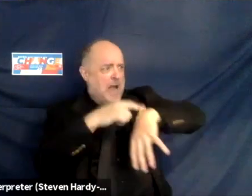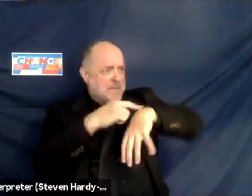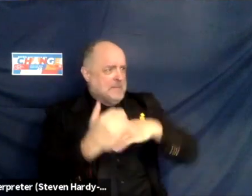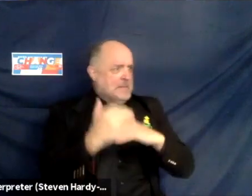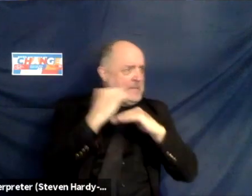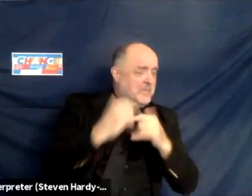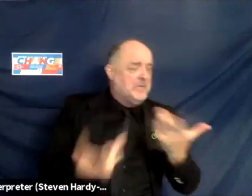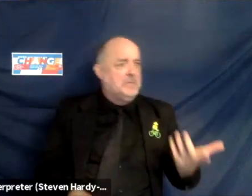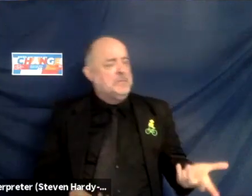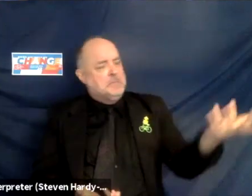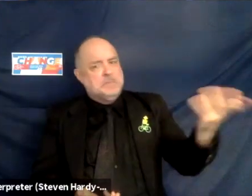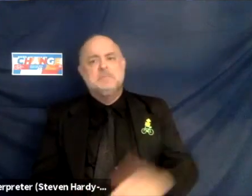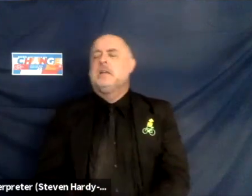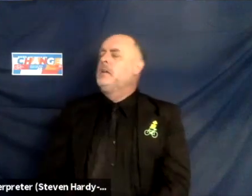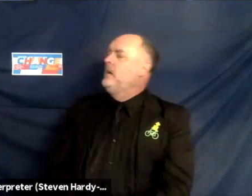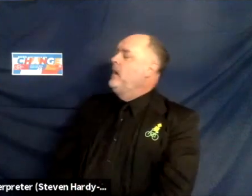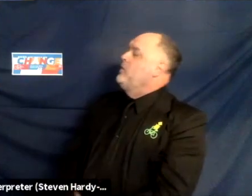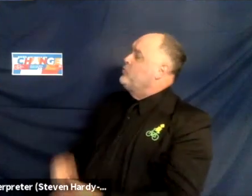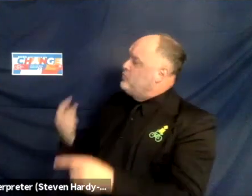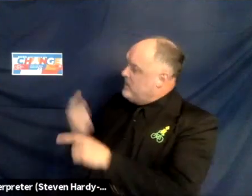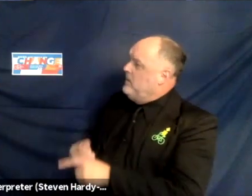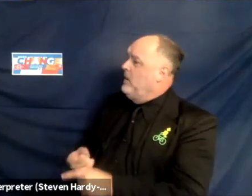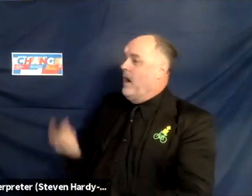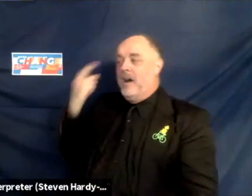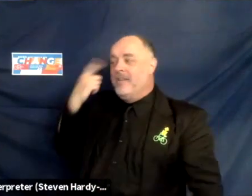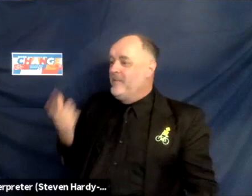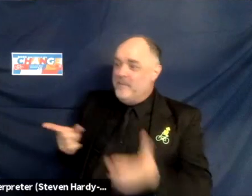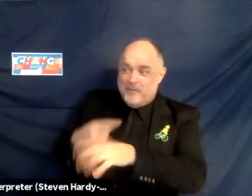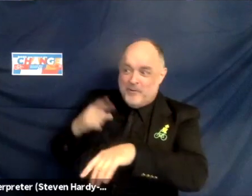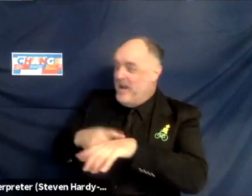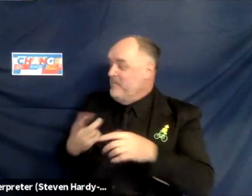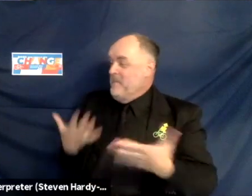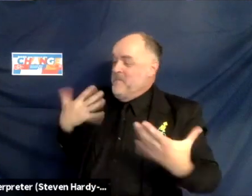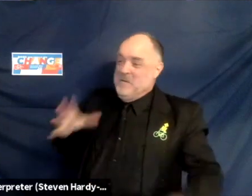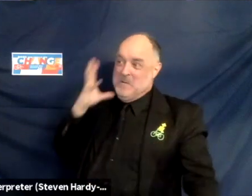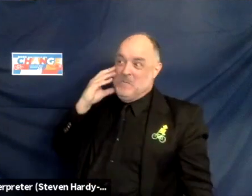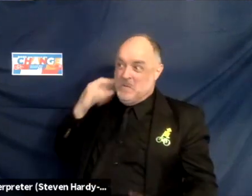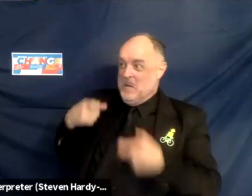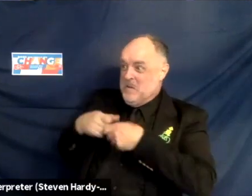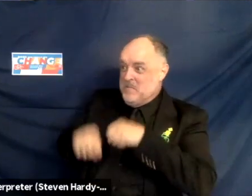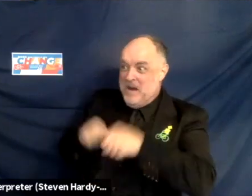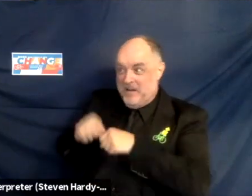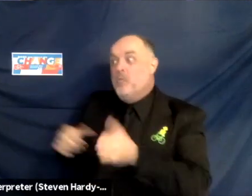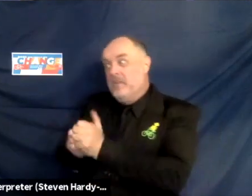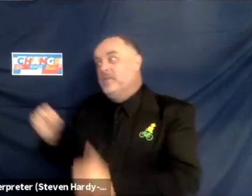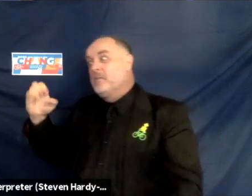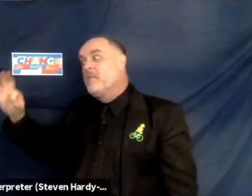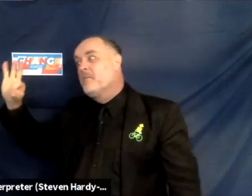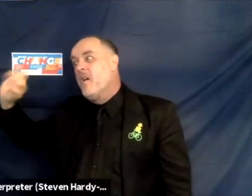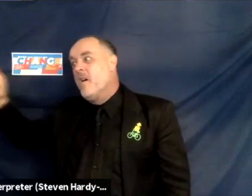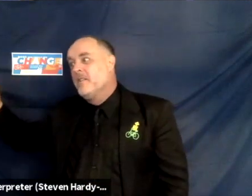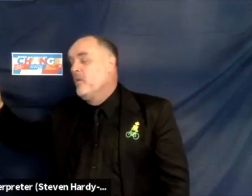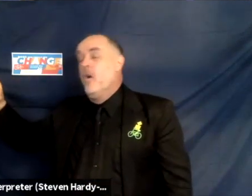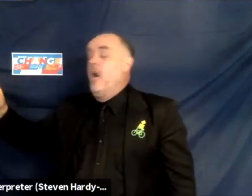finish. Yeah. Yeah, I think, and again, the first time I ever was on an electric bike was actually in the company of Secretary Fox, who was all over